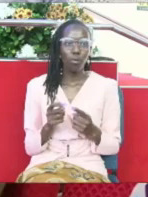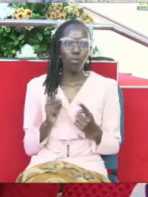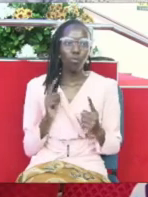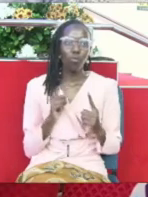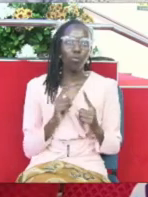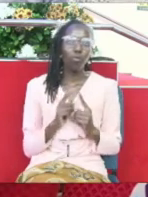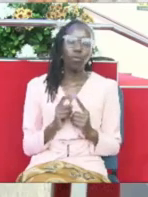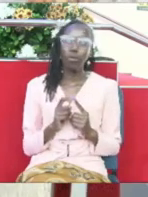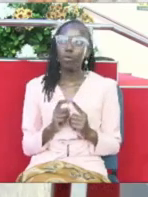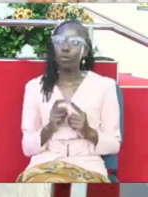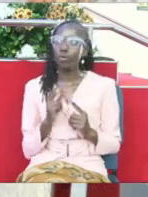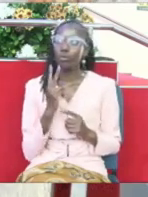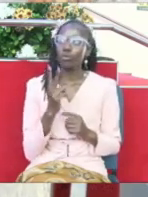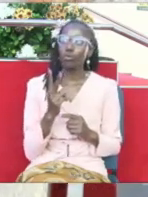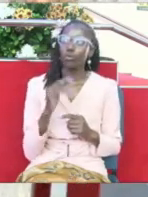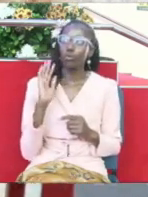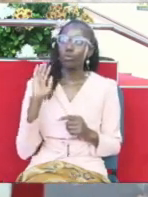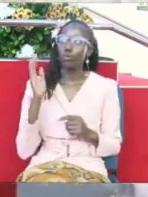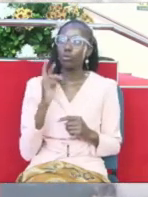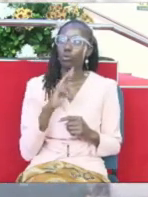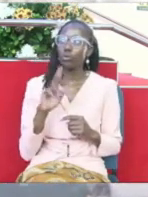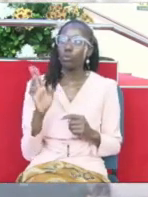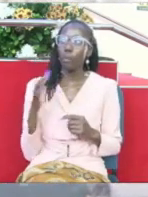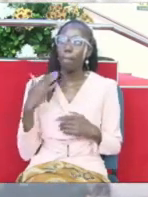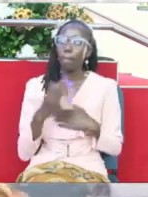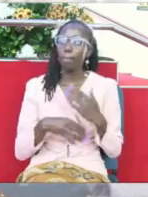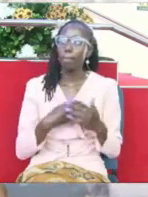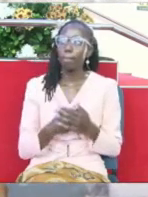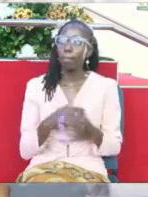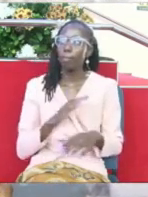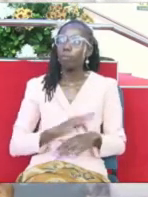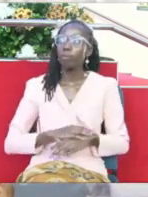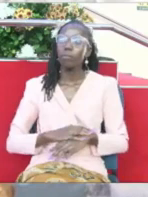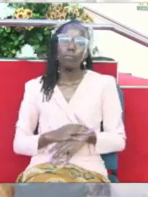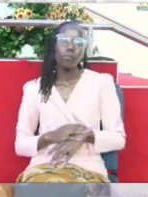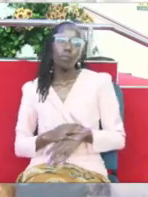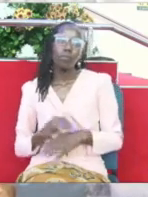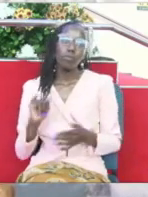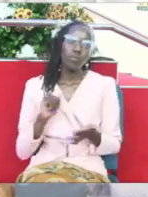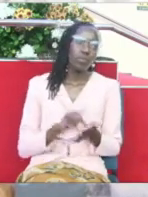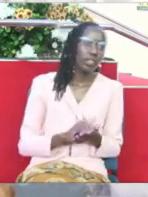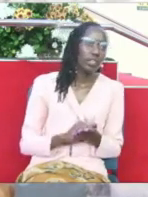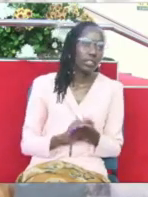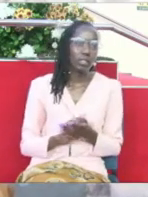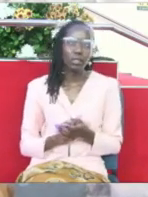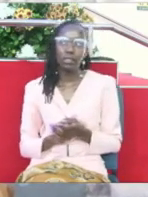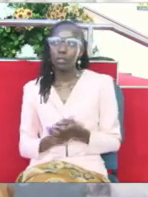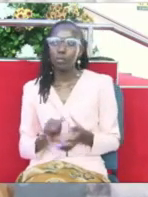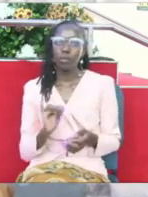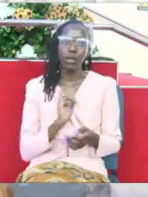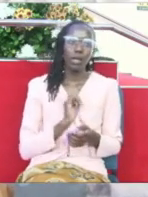are all that matters. It has to get to a point where you're making room for two. Lazima ifike mahali